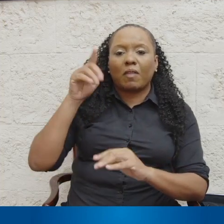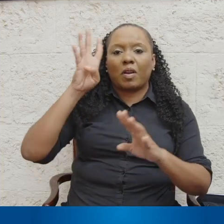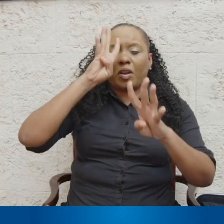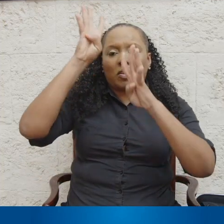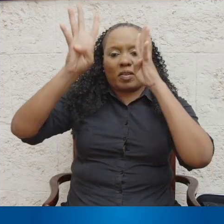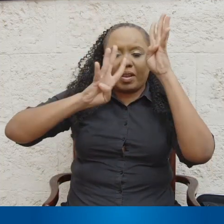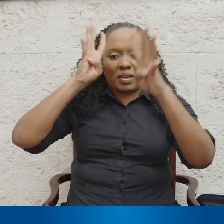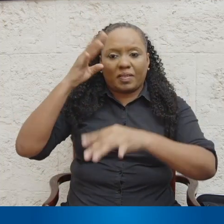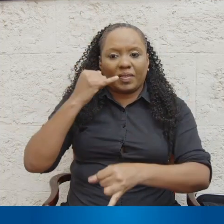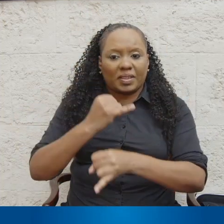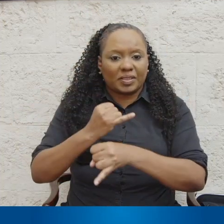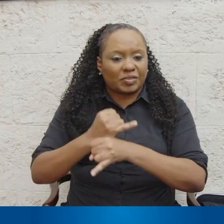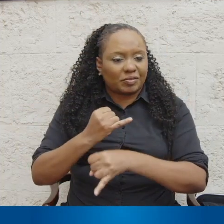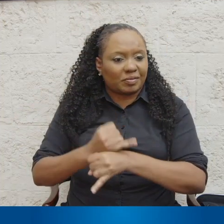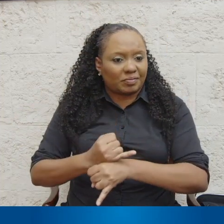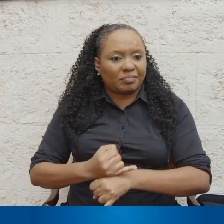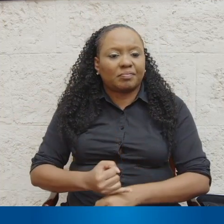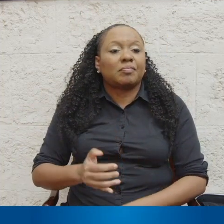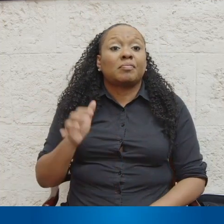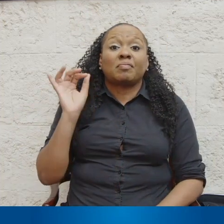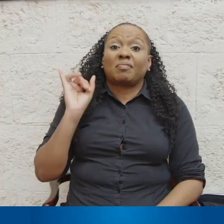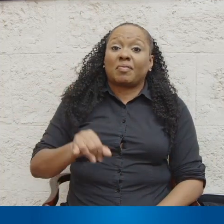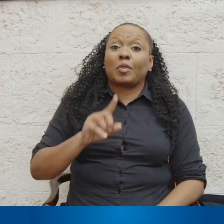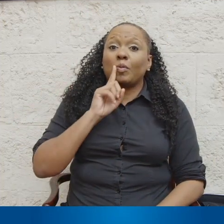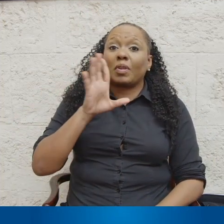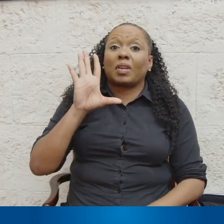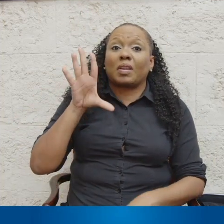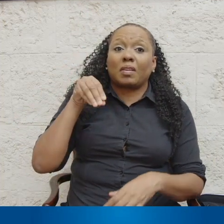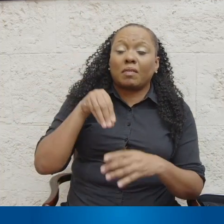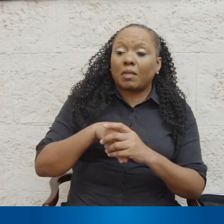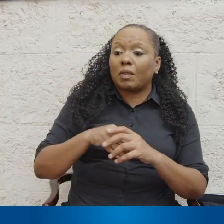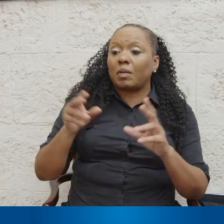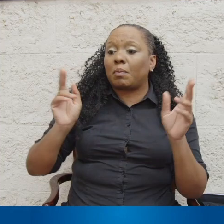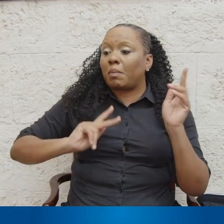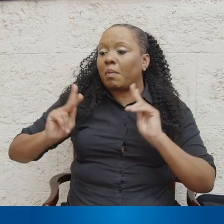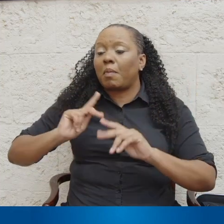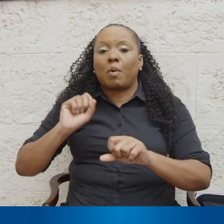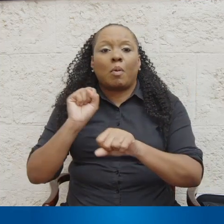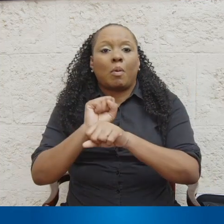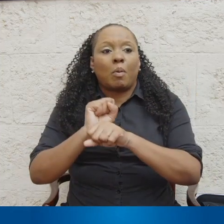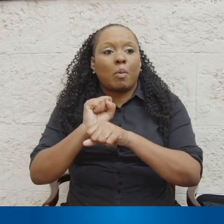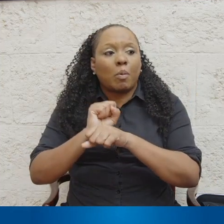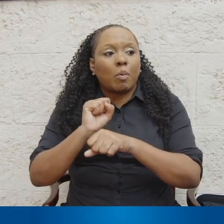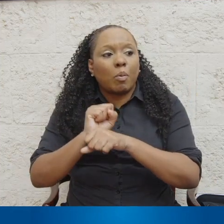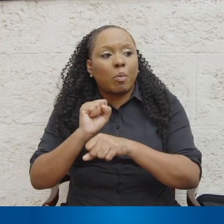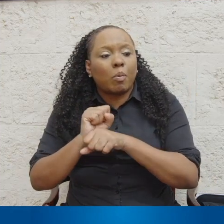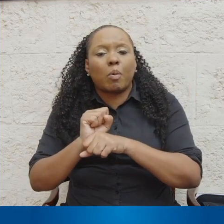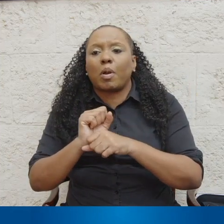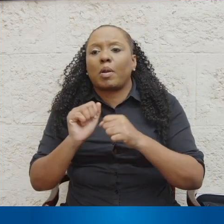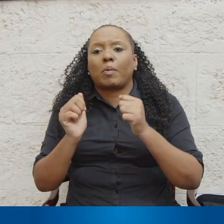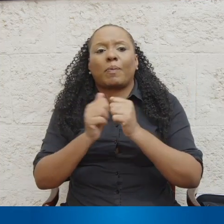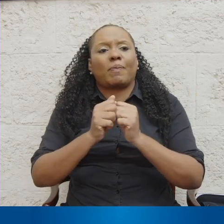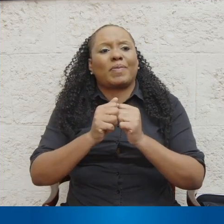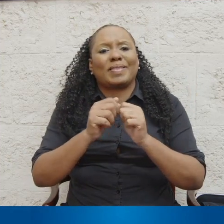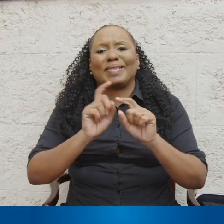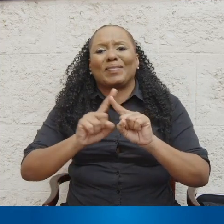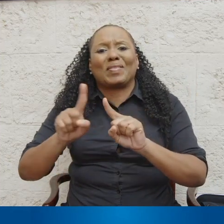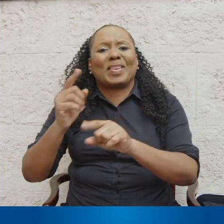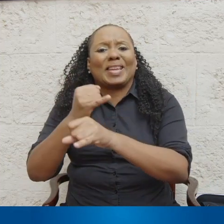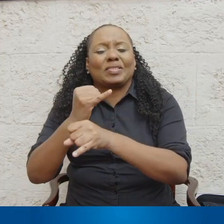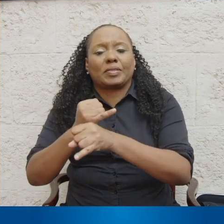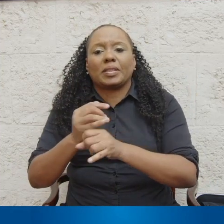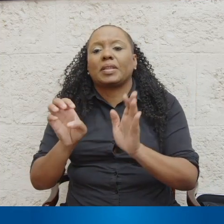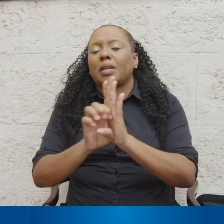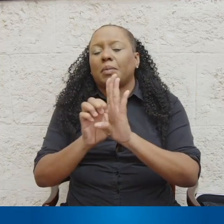sector, right? And that will involve those that are working within Pelican. So for instance, 2 weeks ago, the National